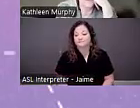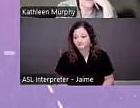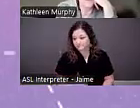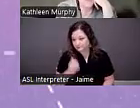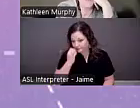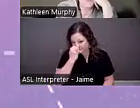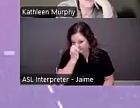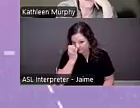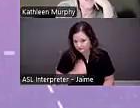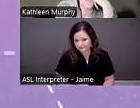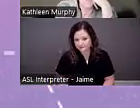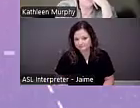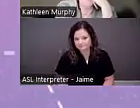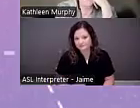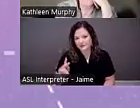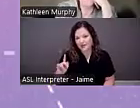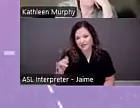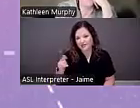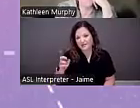Great, thank you, Dimitra.